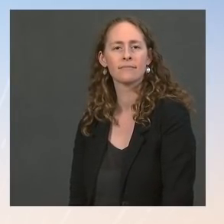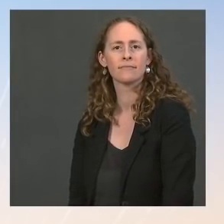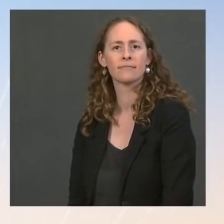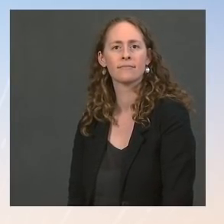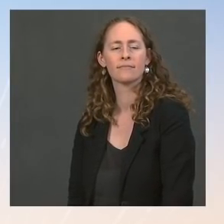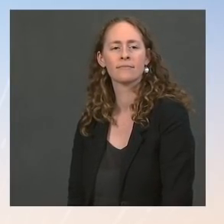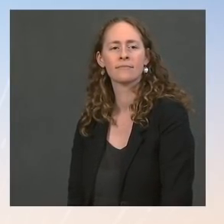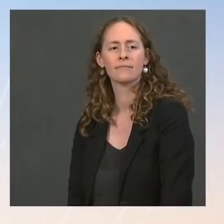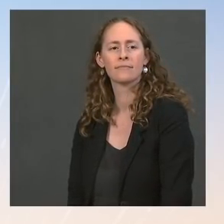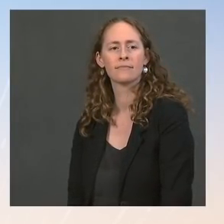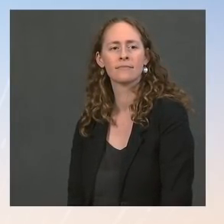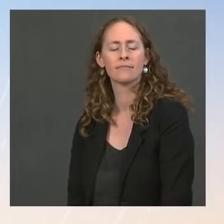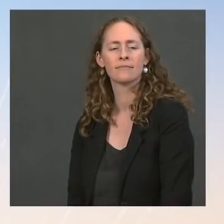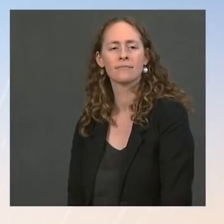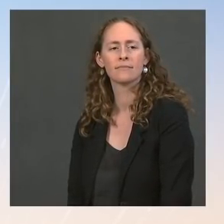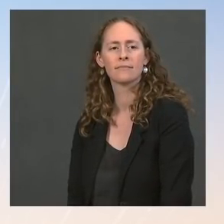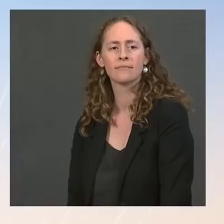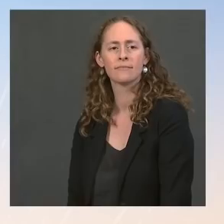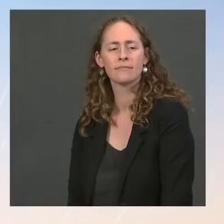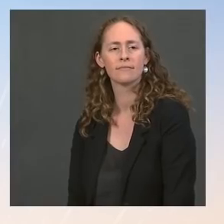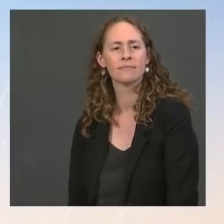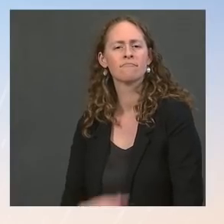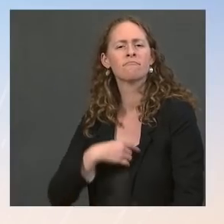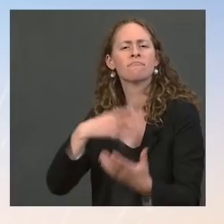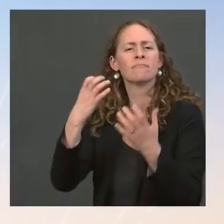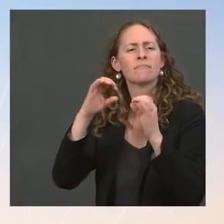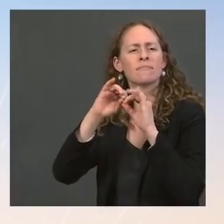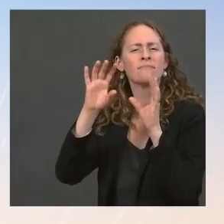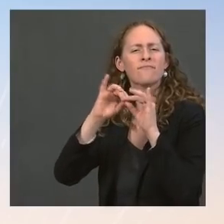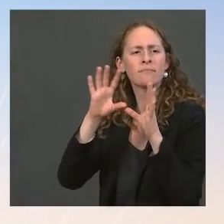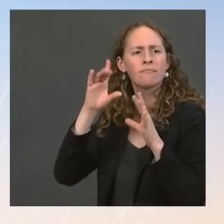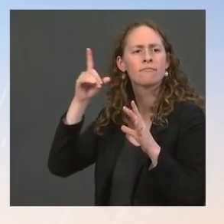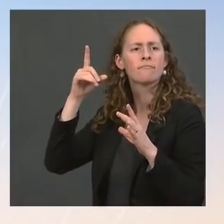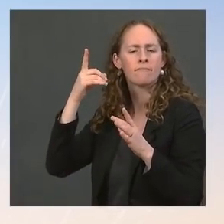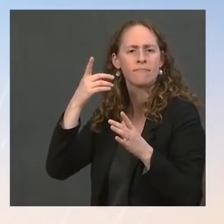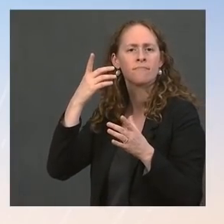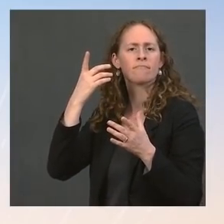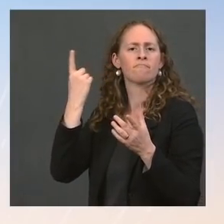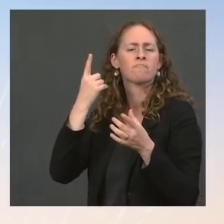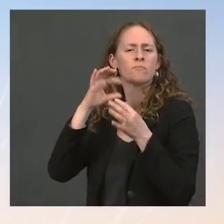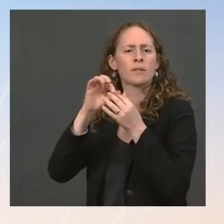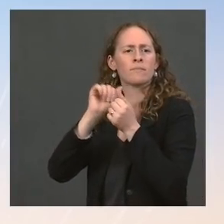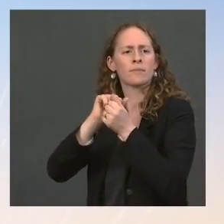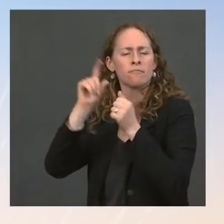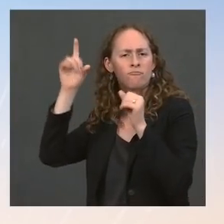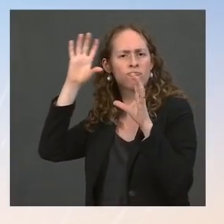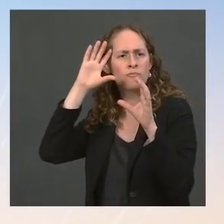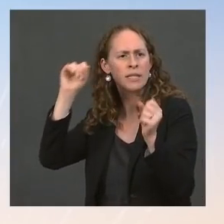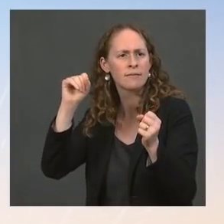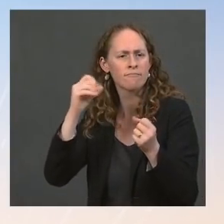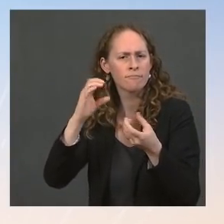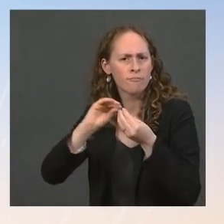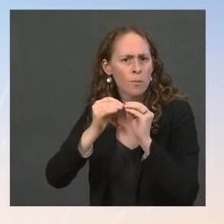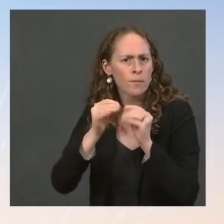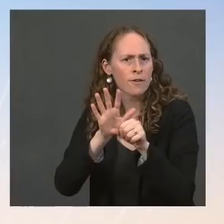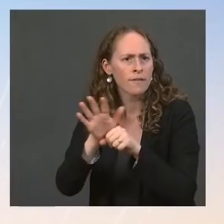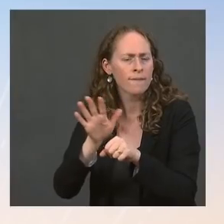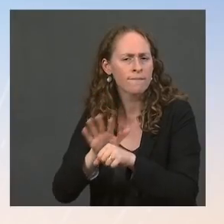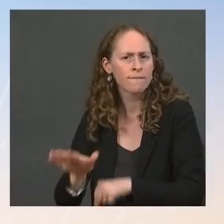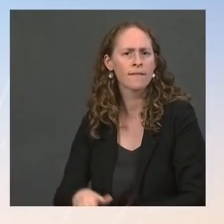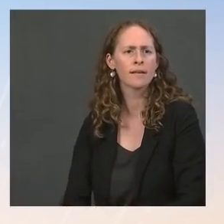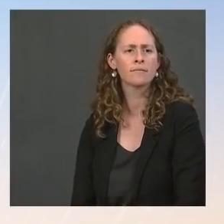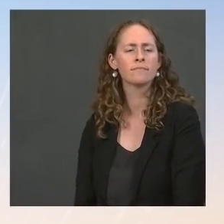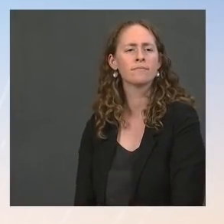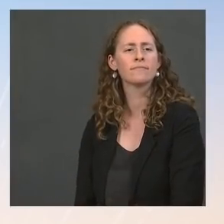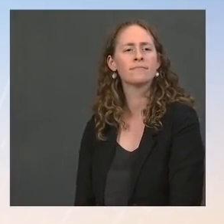said to Chris when he asked you about the president's poll numbers in COVID. Yeah. You said that the way to solve it is to continue to get people vaccinated, get people's lives back to